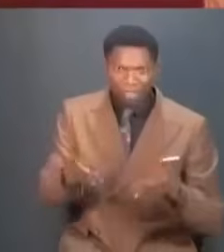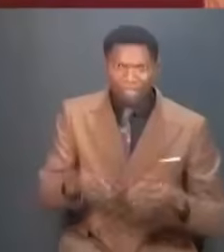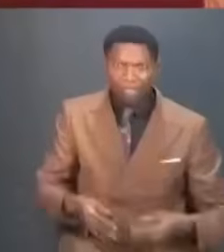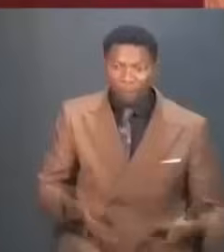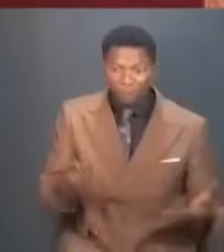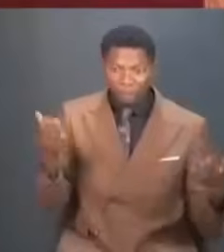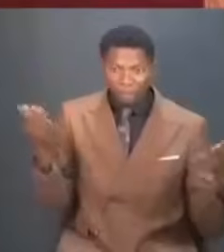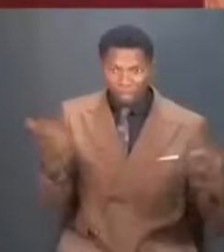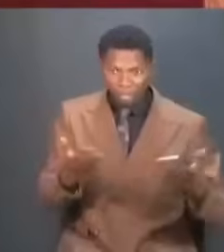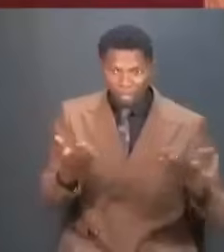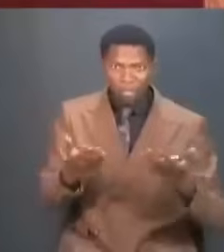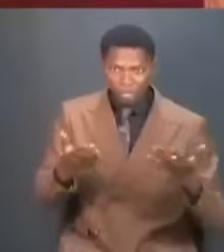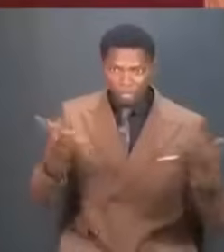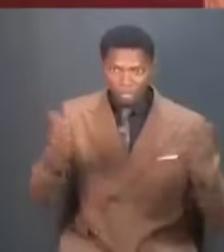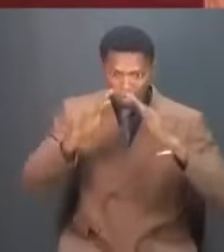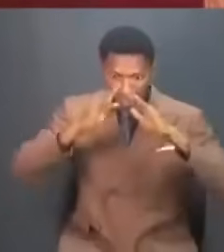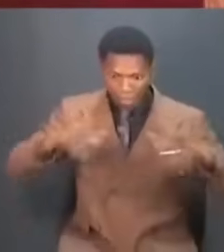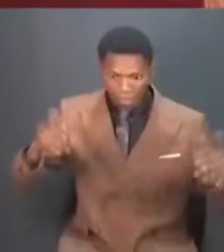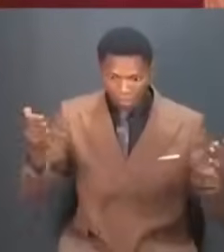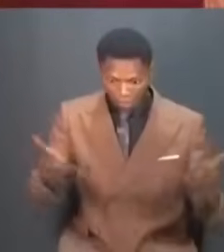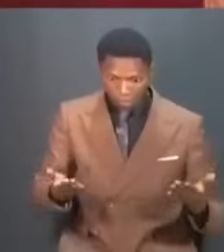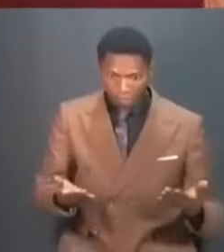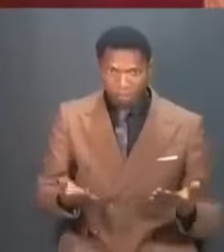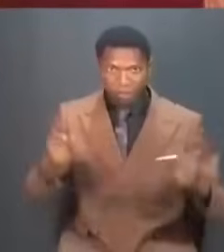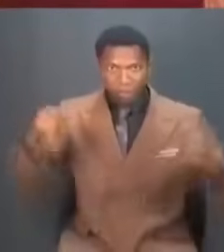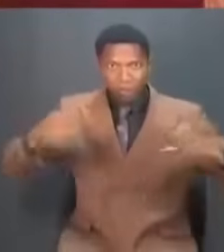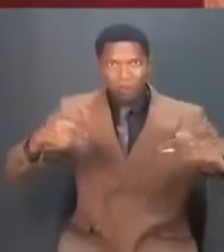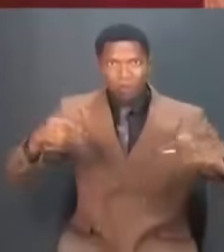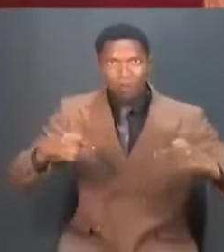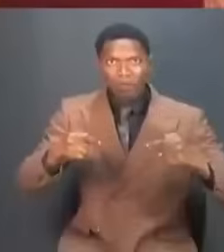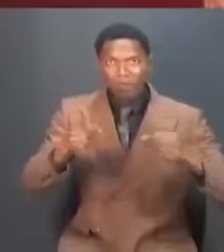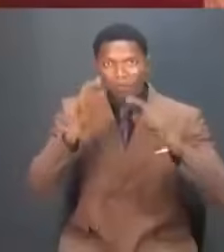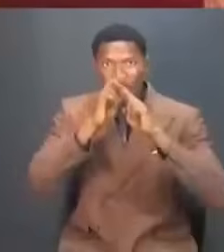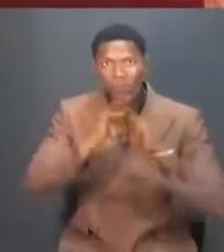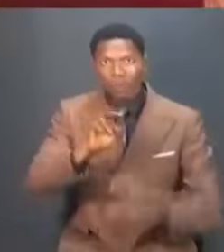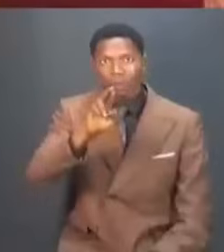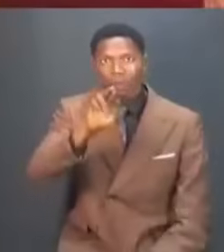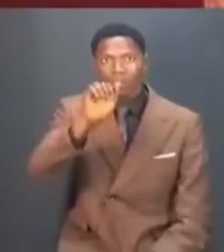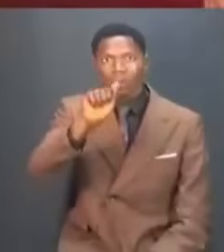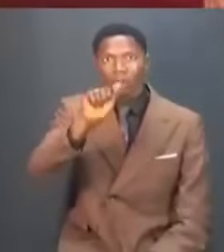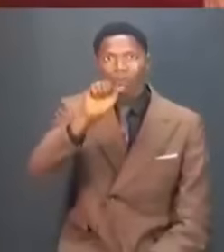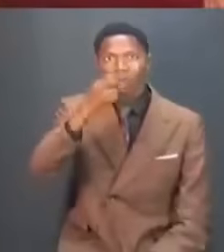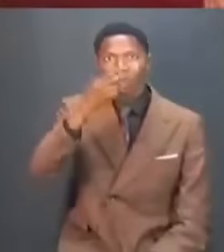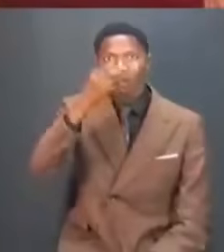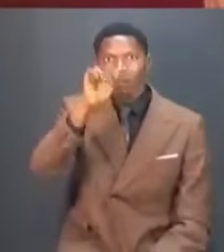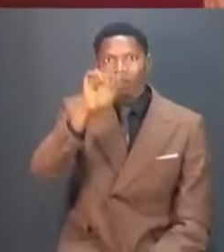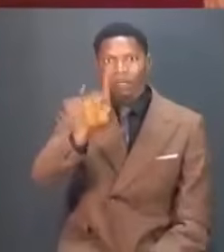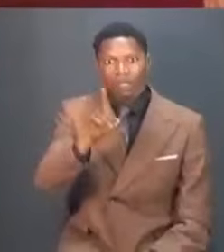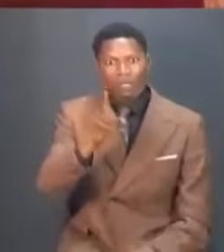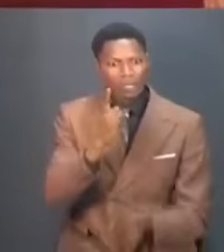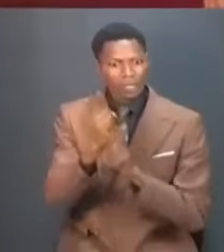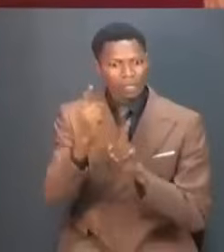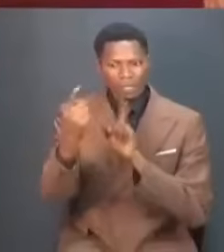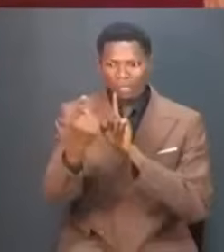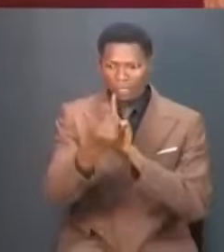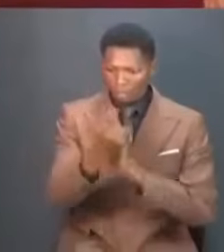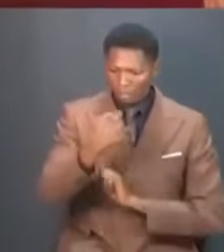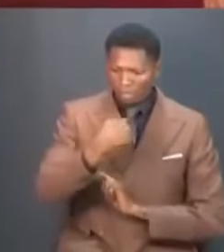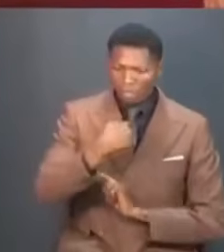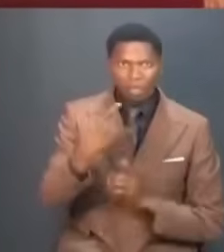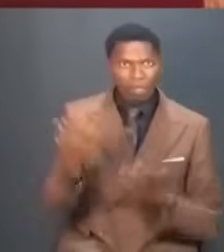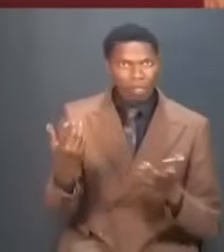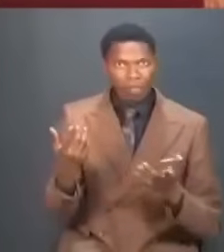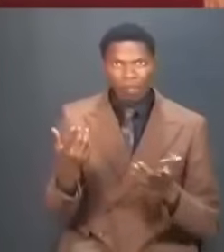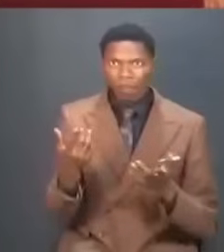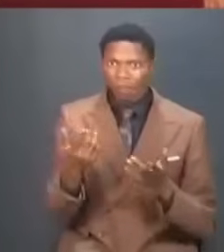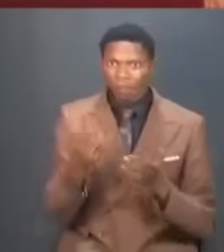chamber today, the Honorable Rashid Pepuo just approached me. Honorable